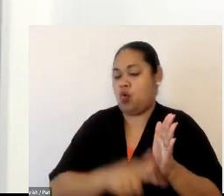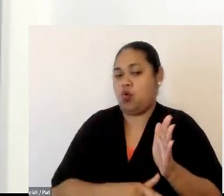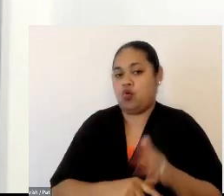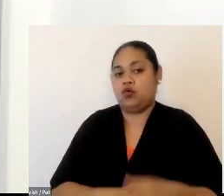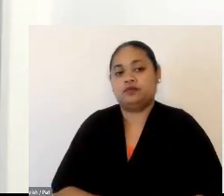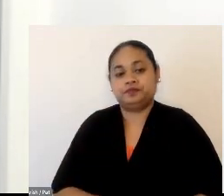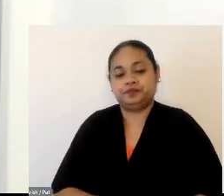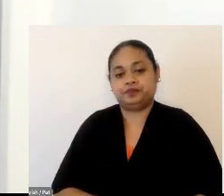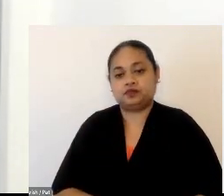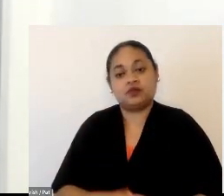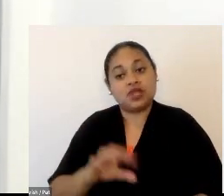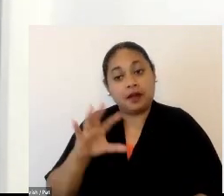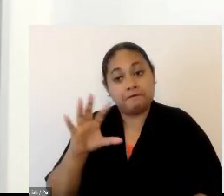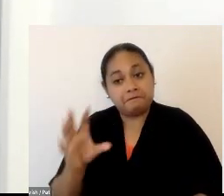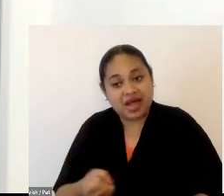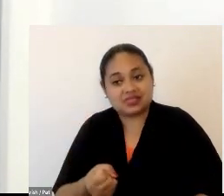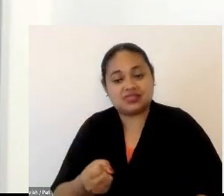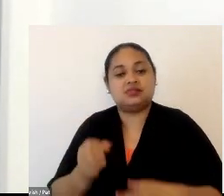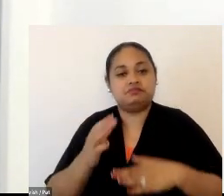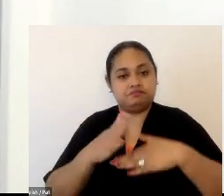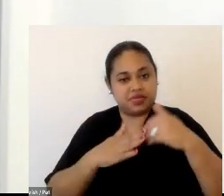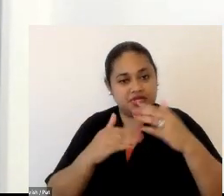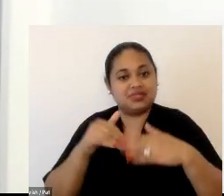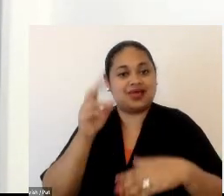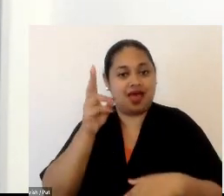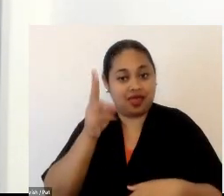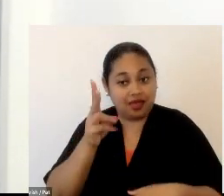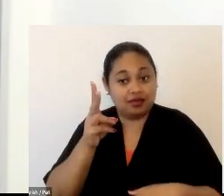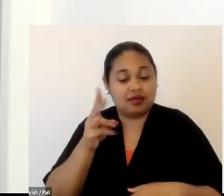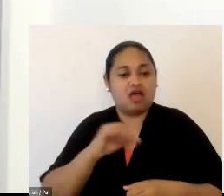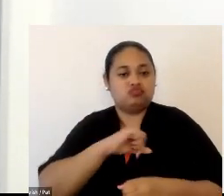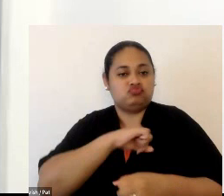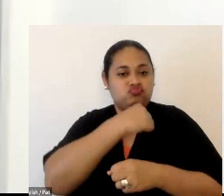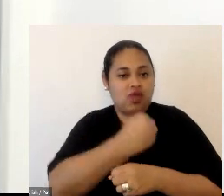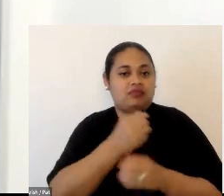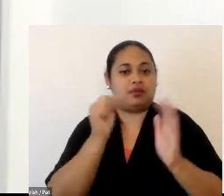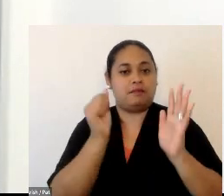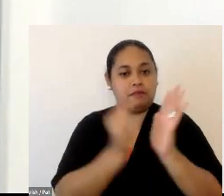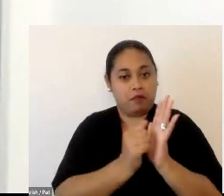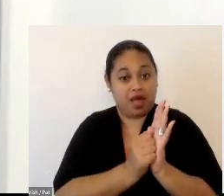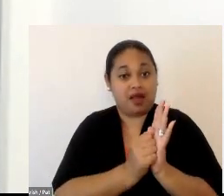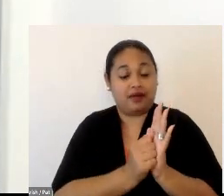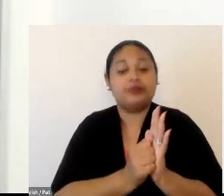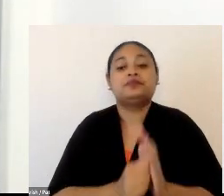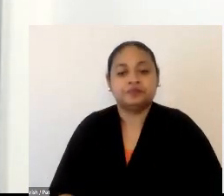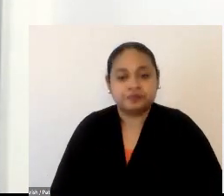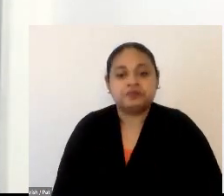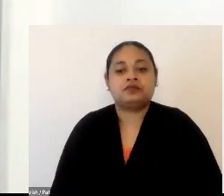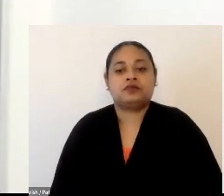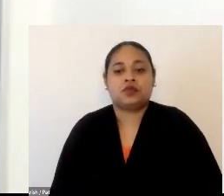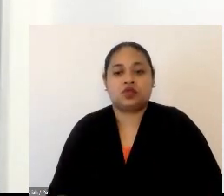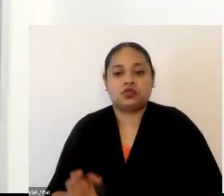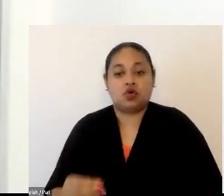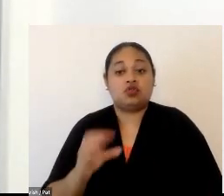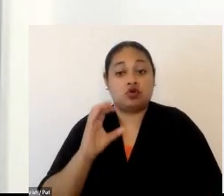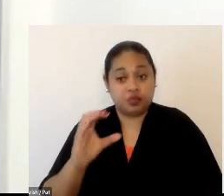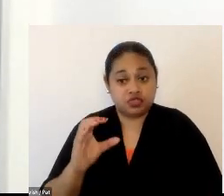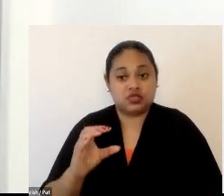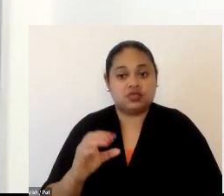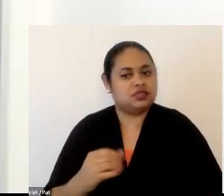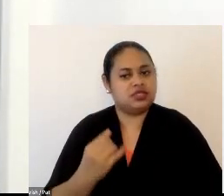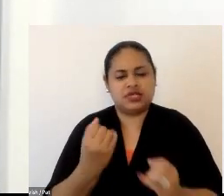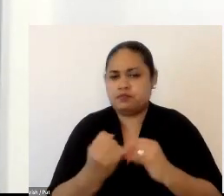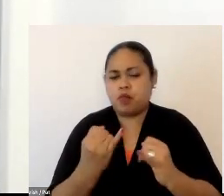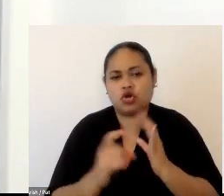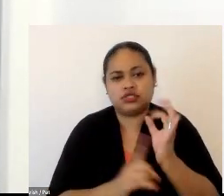be rebuilt and strengthened. An AI Safety Commissioner is an important step to instilling